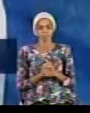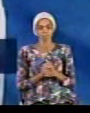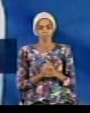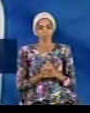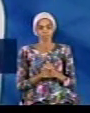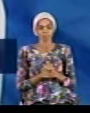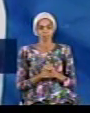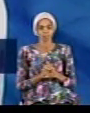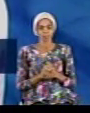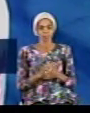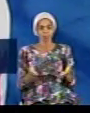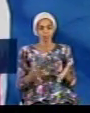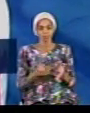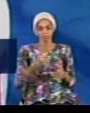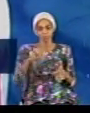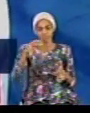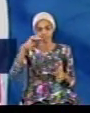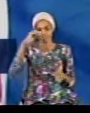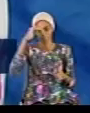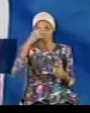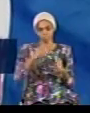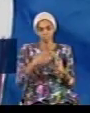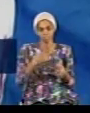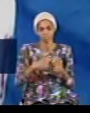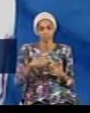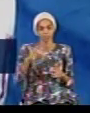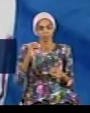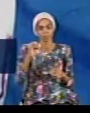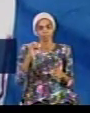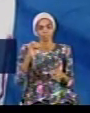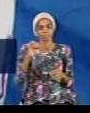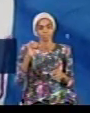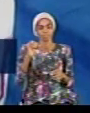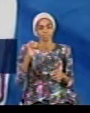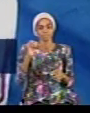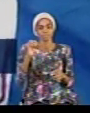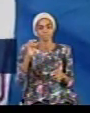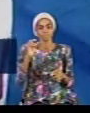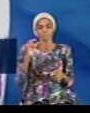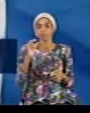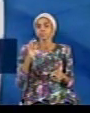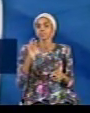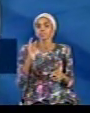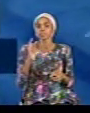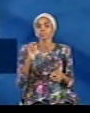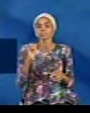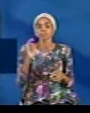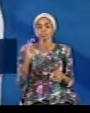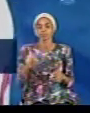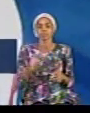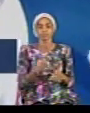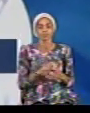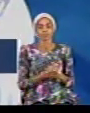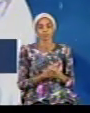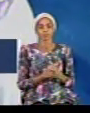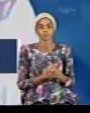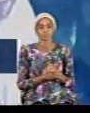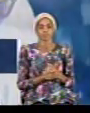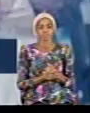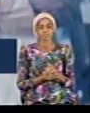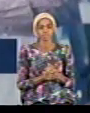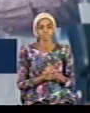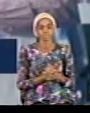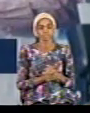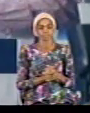Margaret, who had a left leg pain of 2 years duration, but tonight her story has changed. She